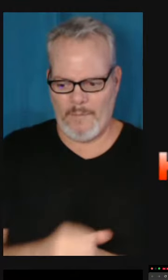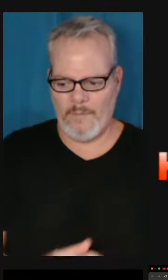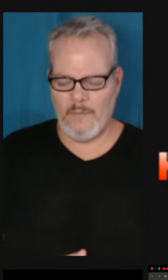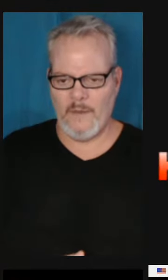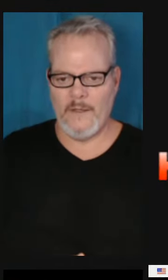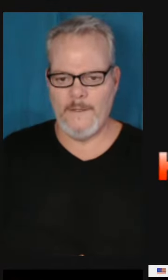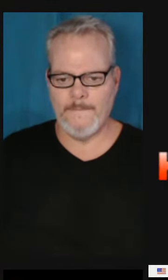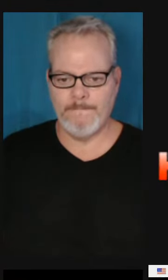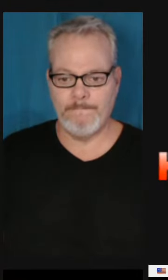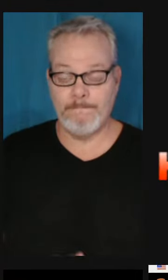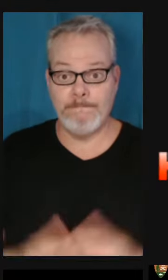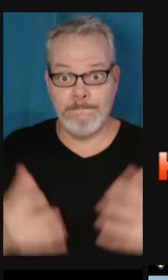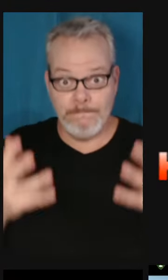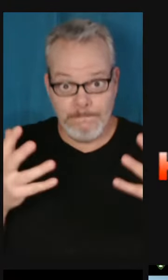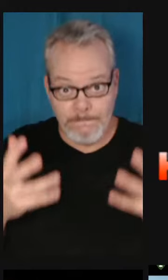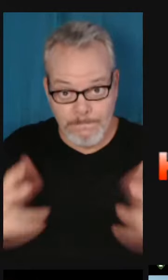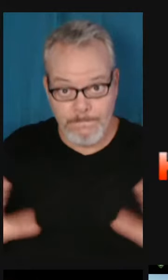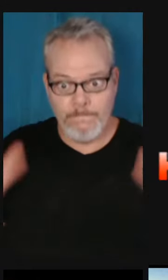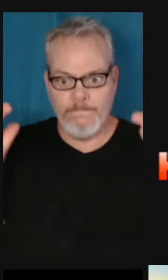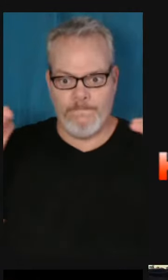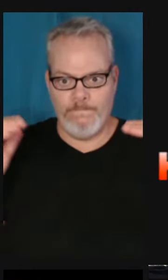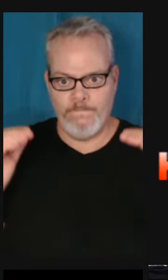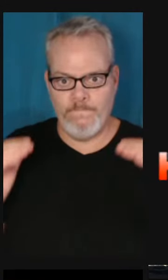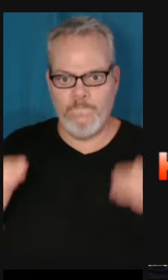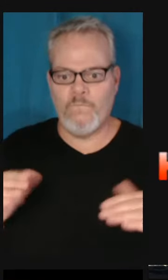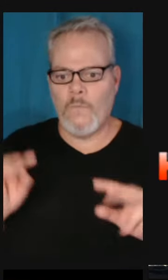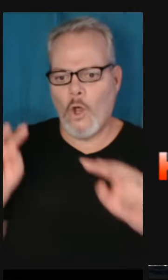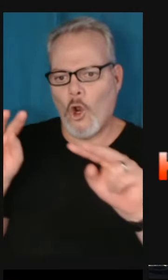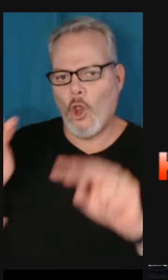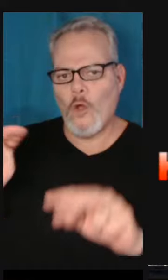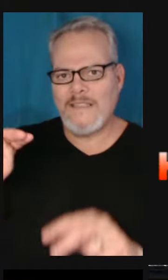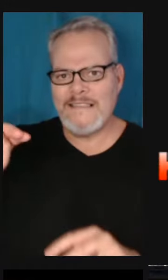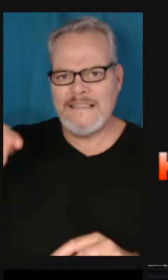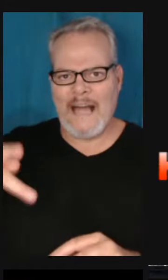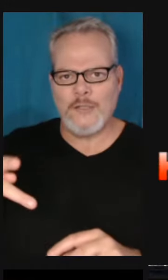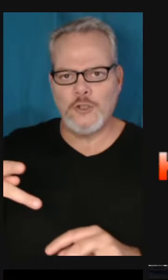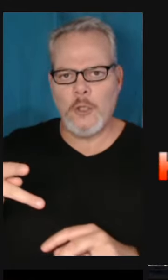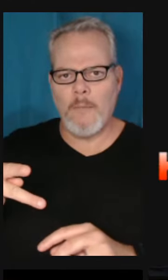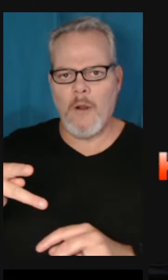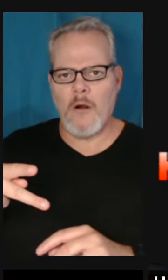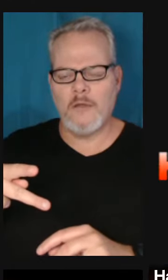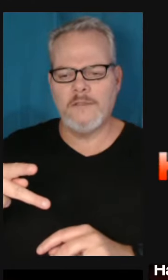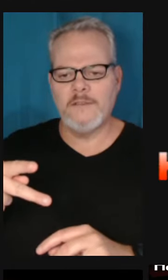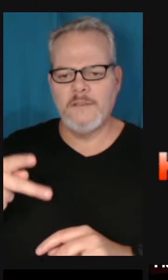So all that said, we'll go close to the national park at their website for the air quality